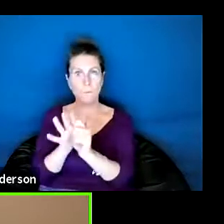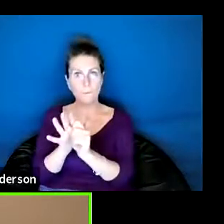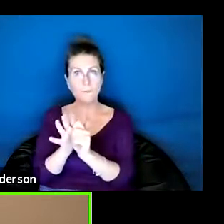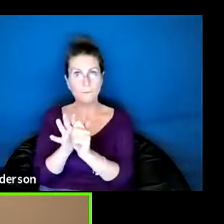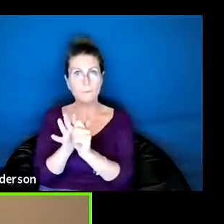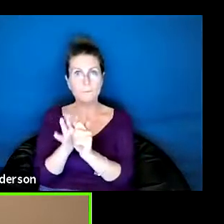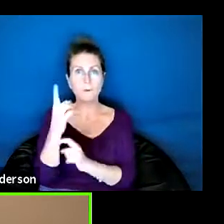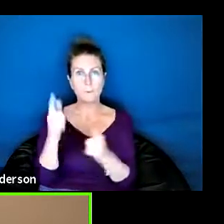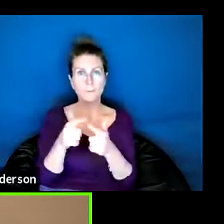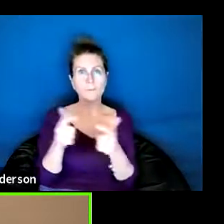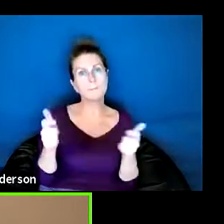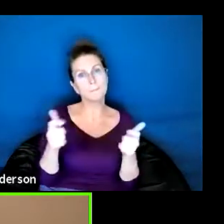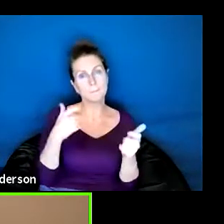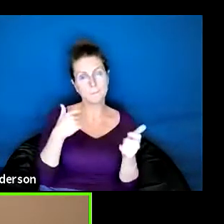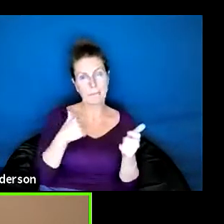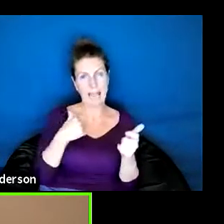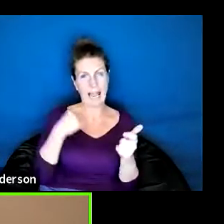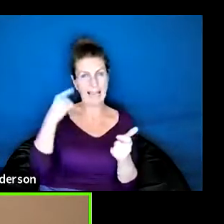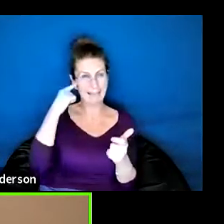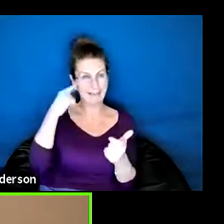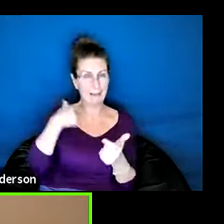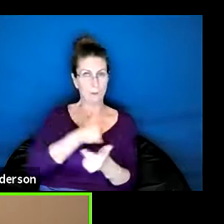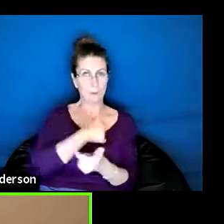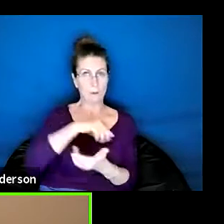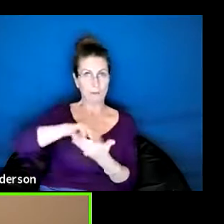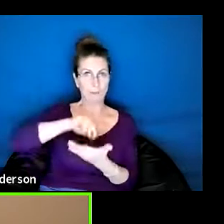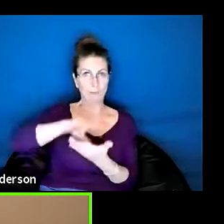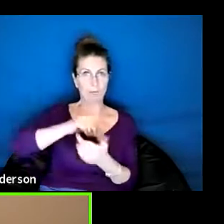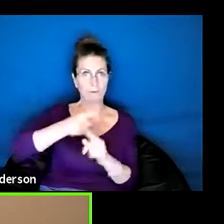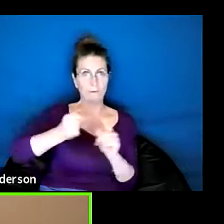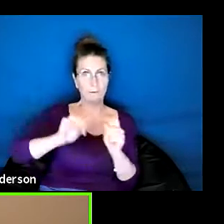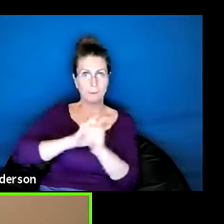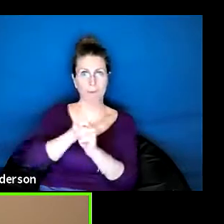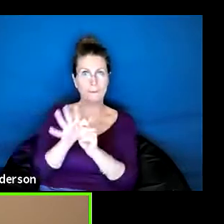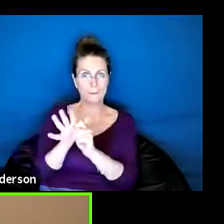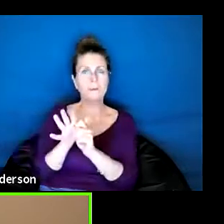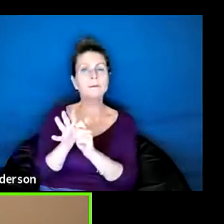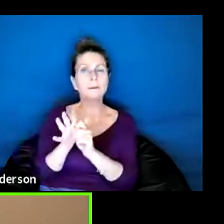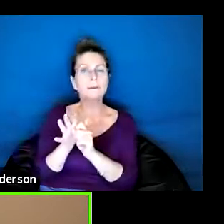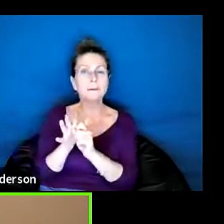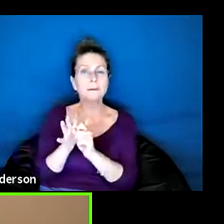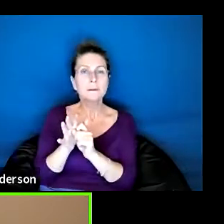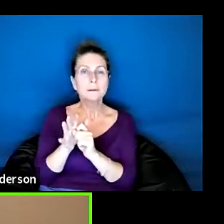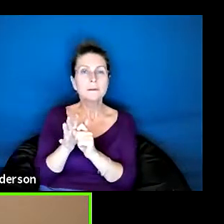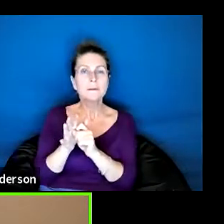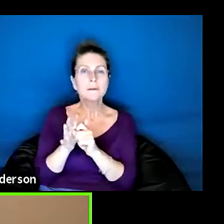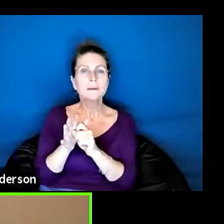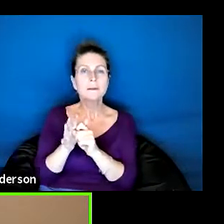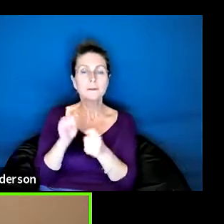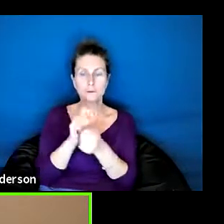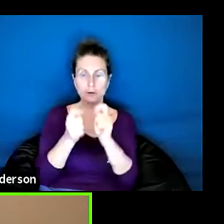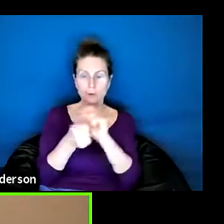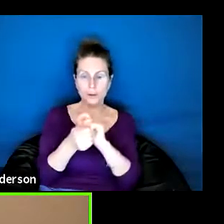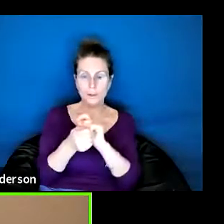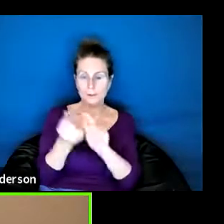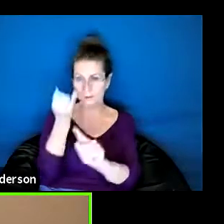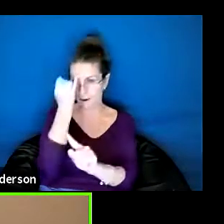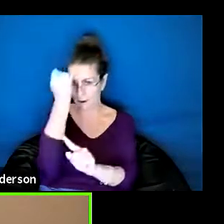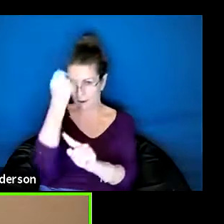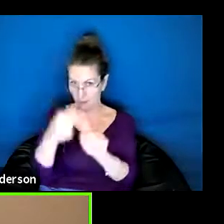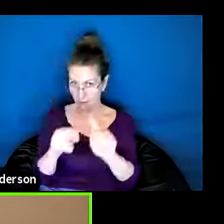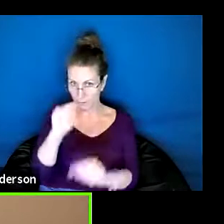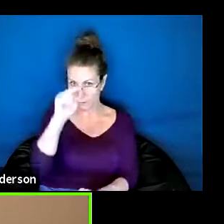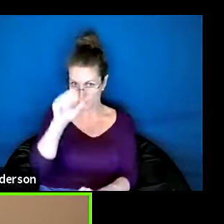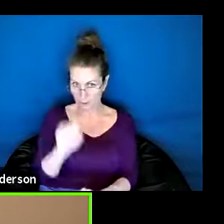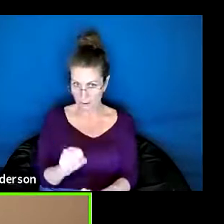One of the things I think we've learned from COVID is that it's turned the idea of North and South on its